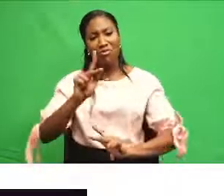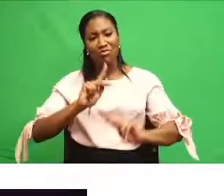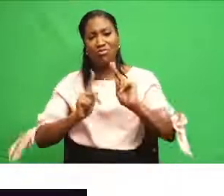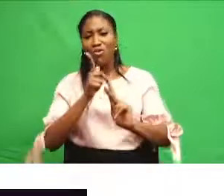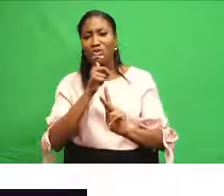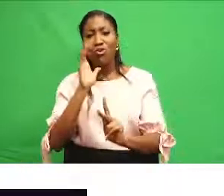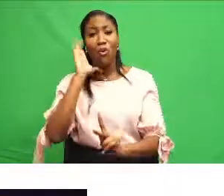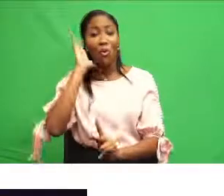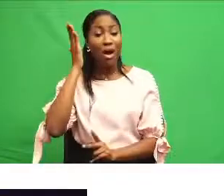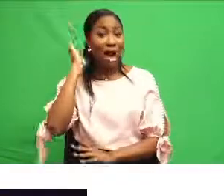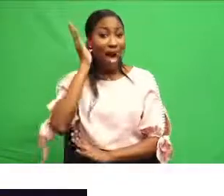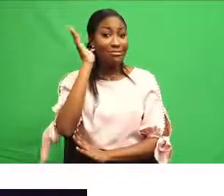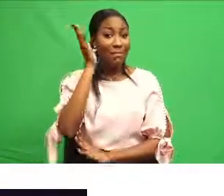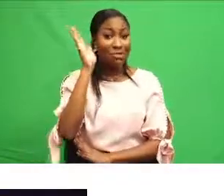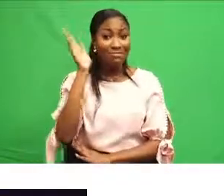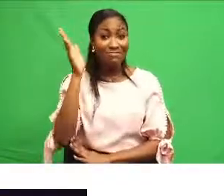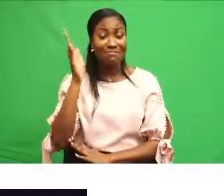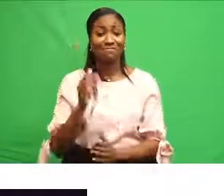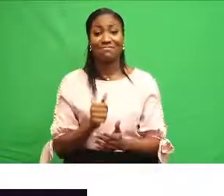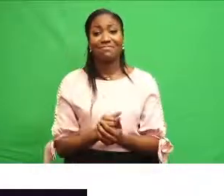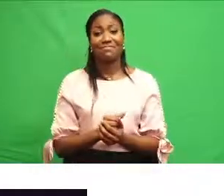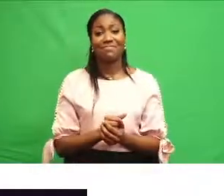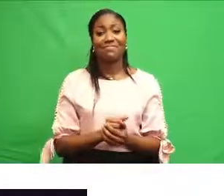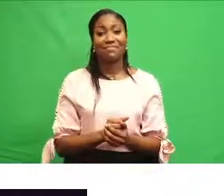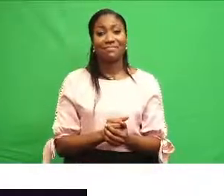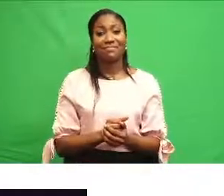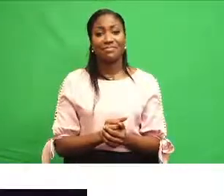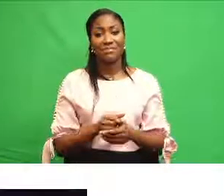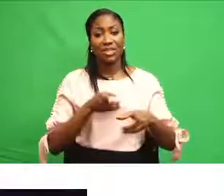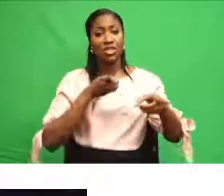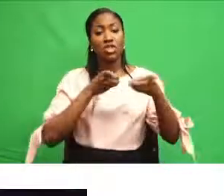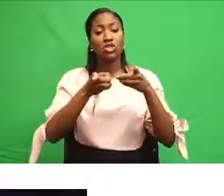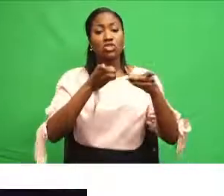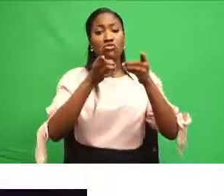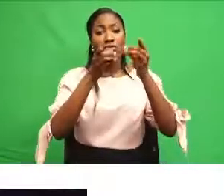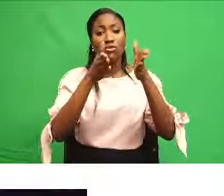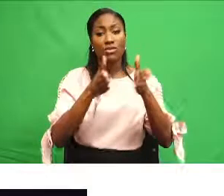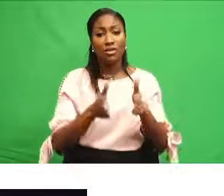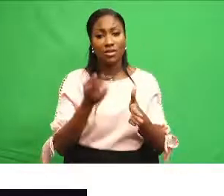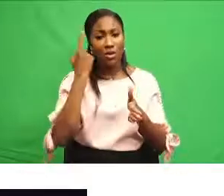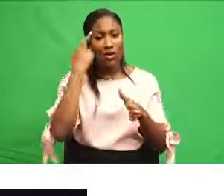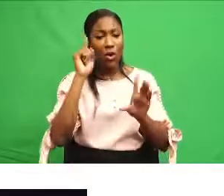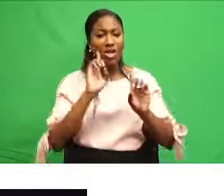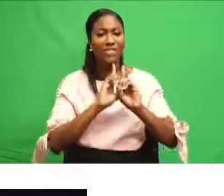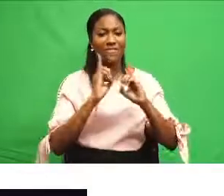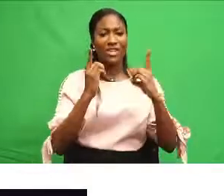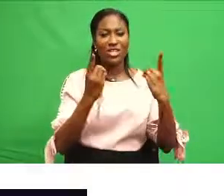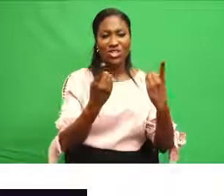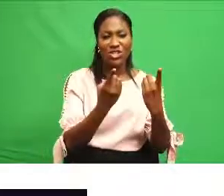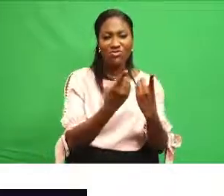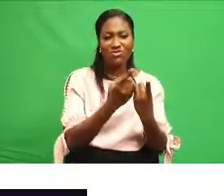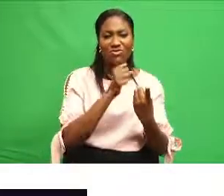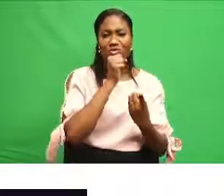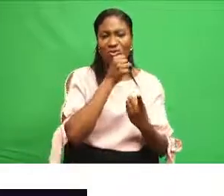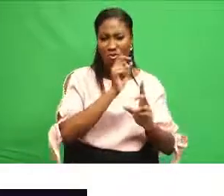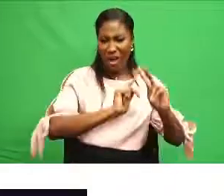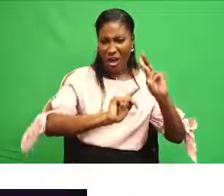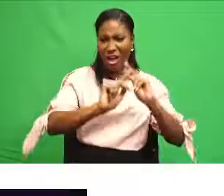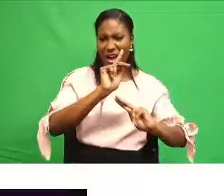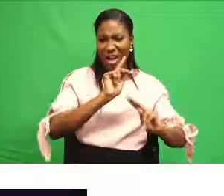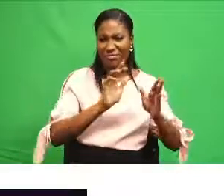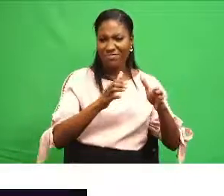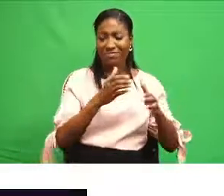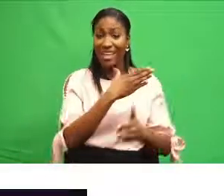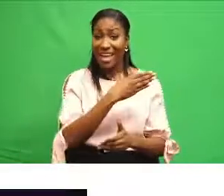presenters, Dr. Hyacinth Blake, Director of the Division of Aging, and Mr. Troy